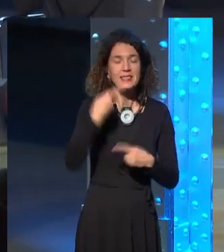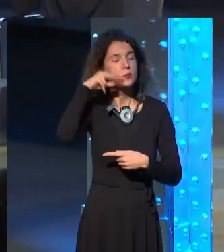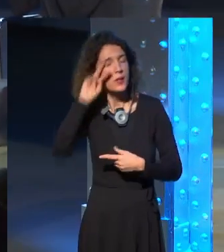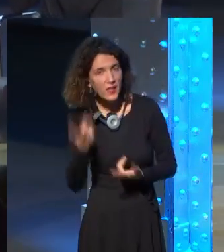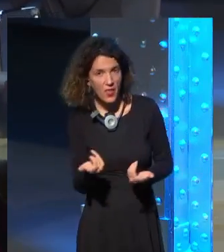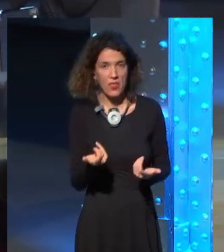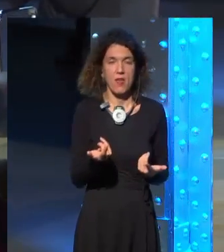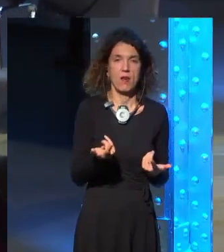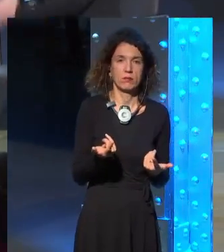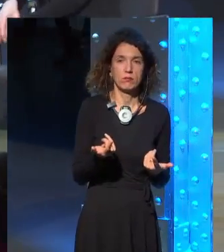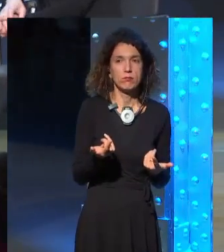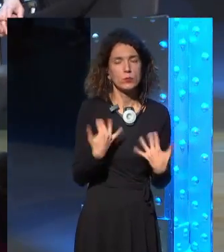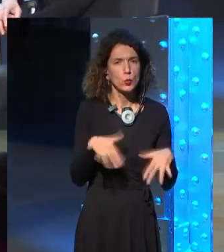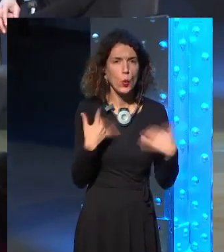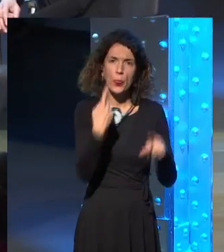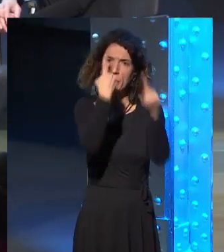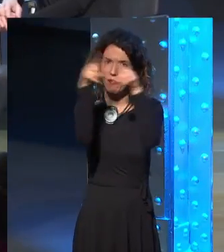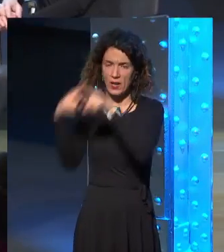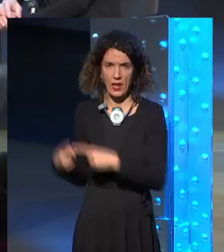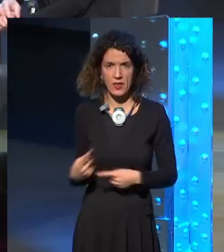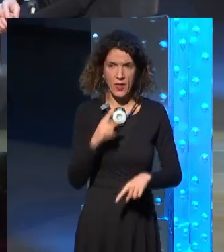way, and you know,